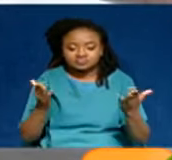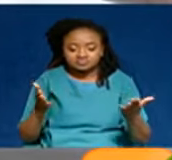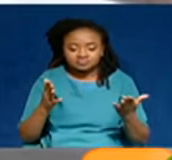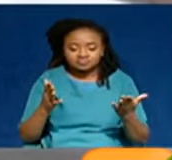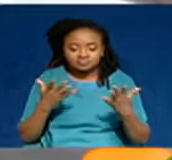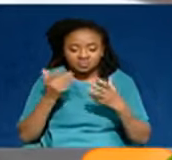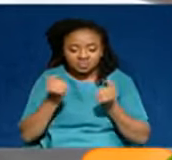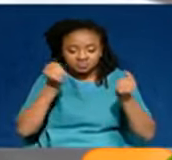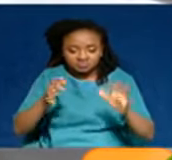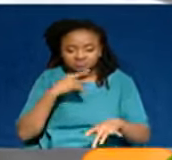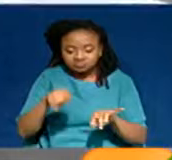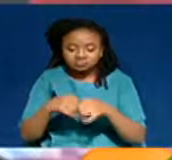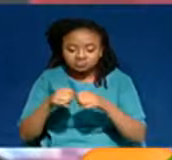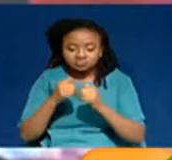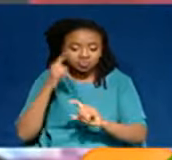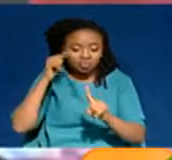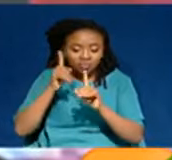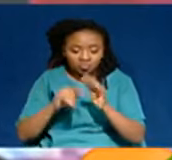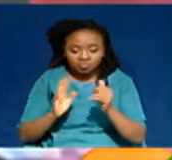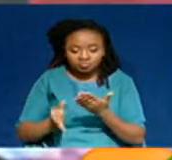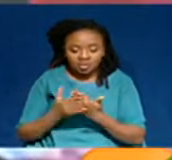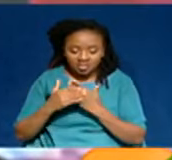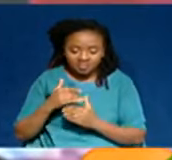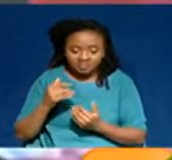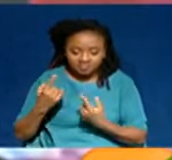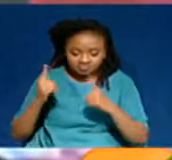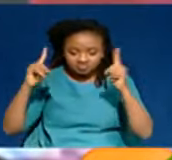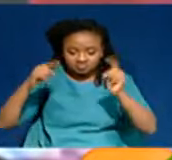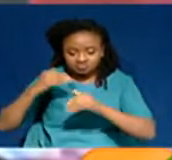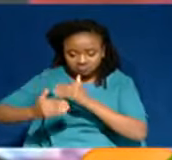drivers to benefit the process that we are working on safety. Okay, hold on that.